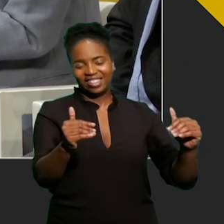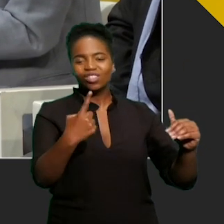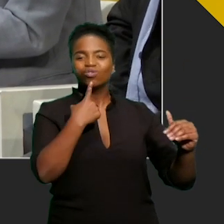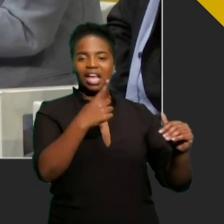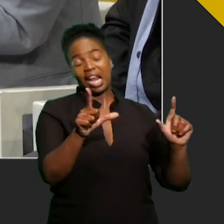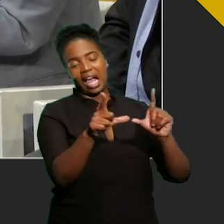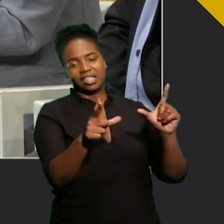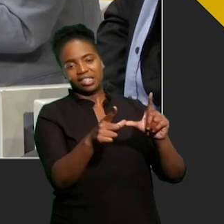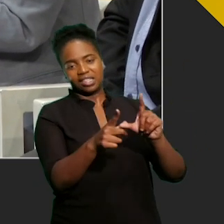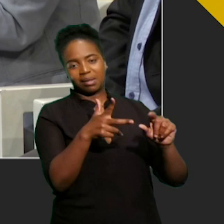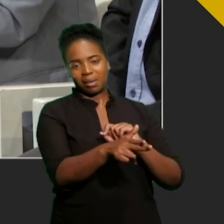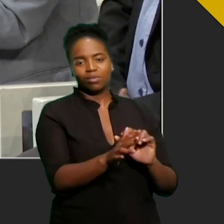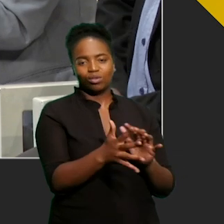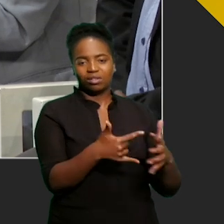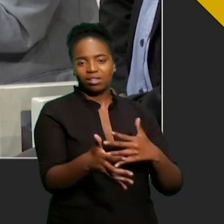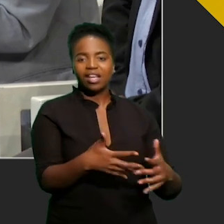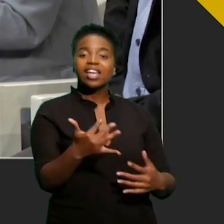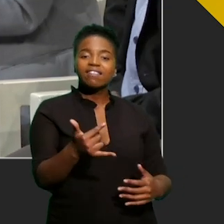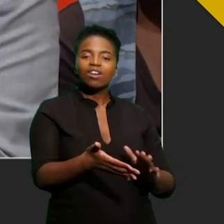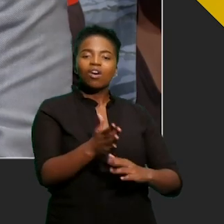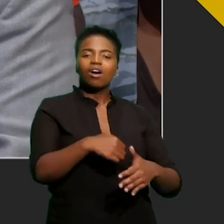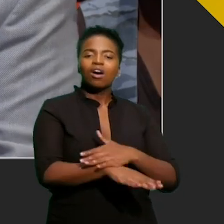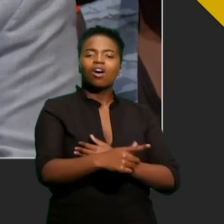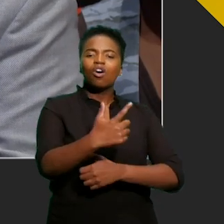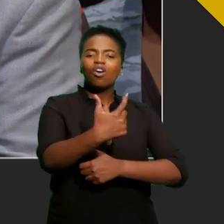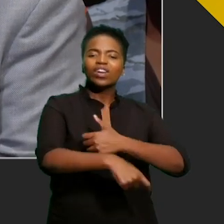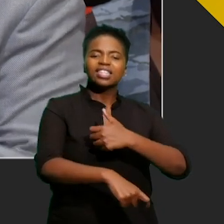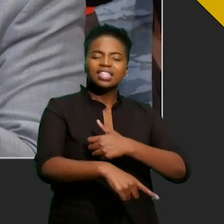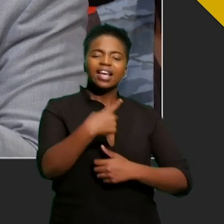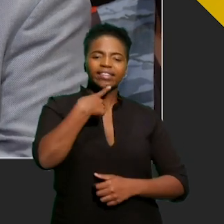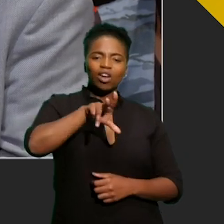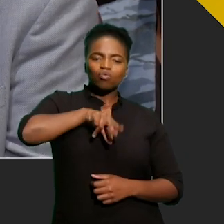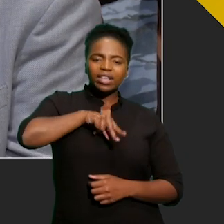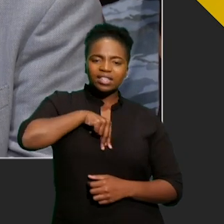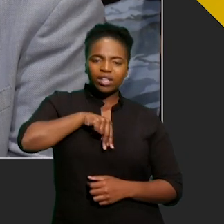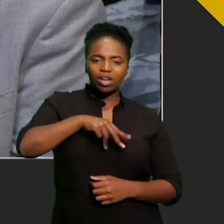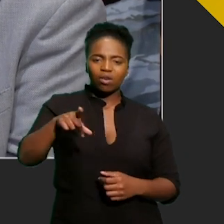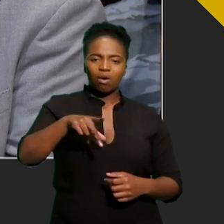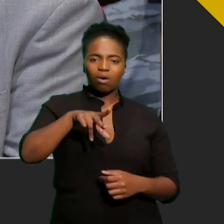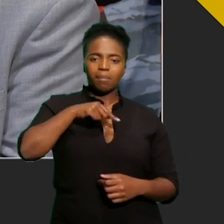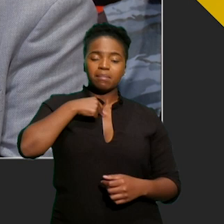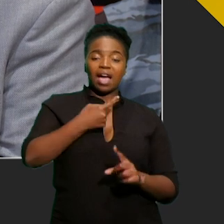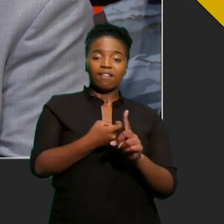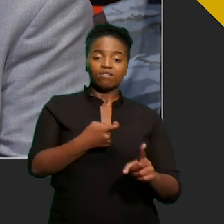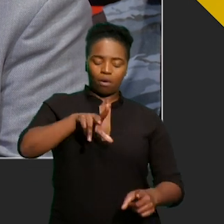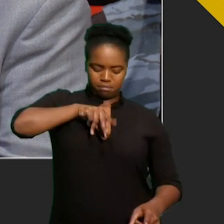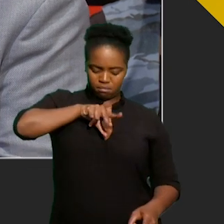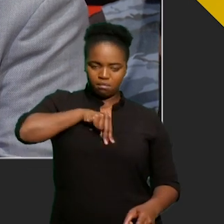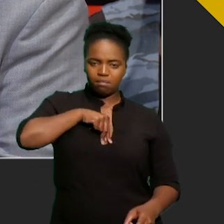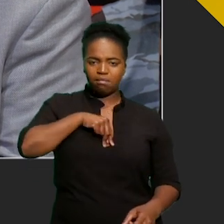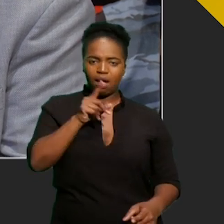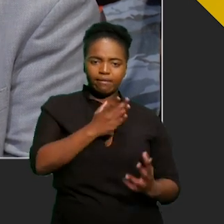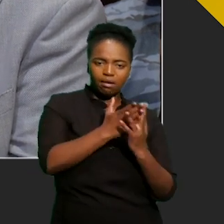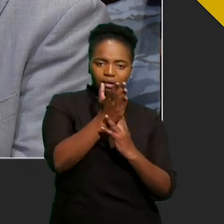say, right, like, for example, if you go to conferences, there's something called accreditation. You have to produce something called a press card. I'm from